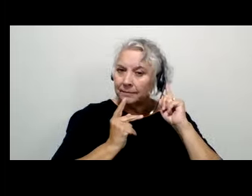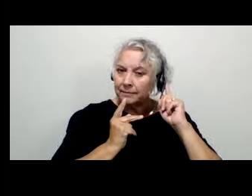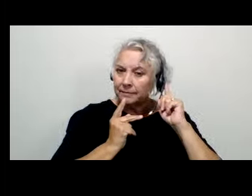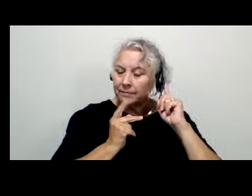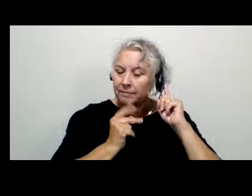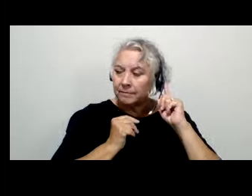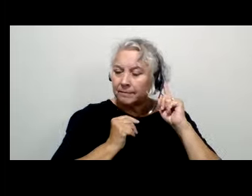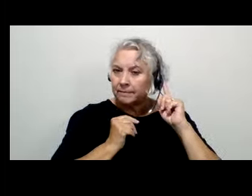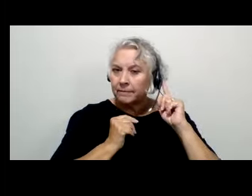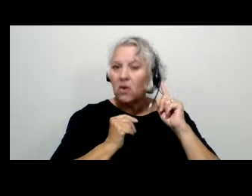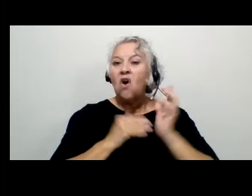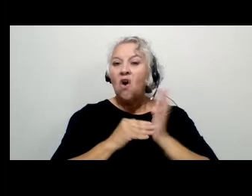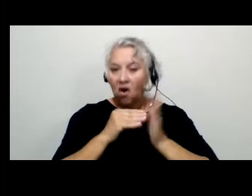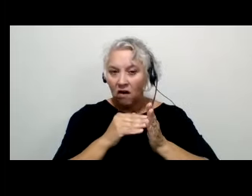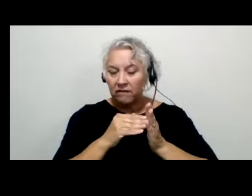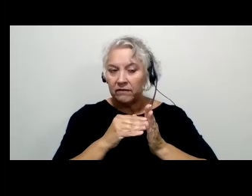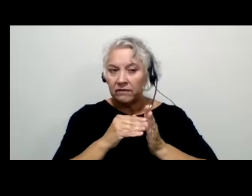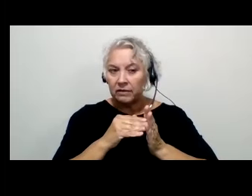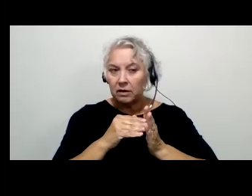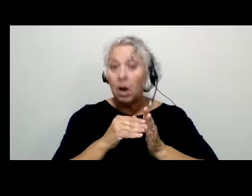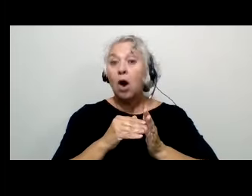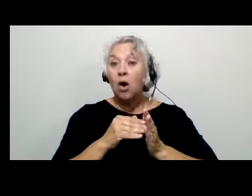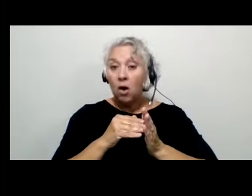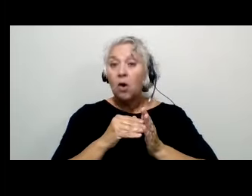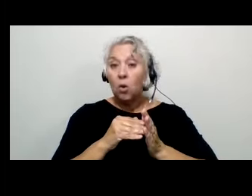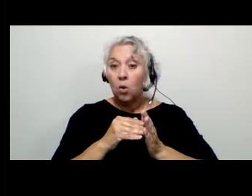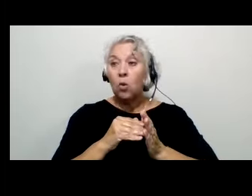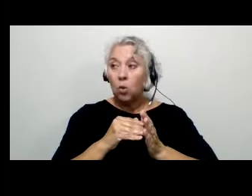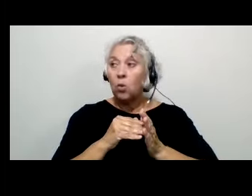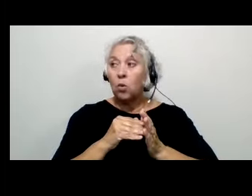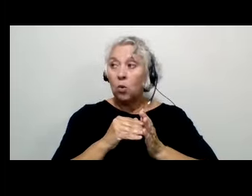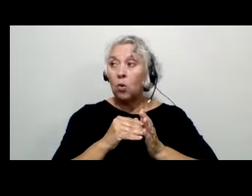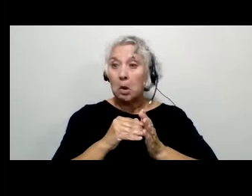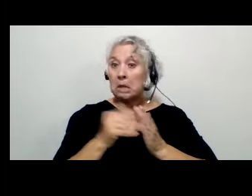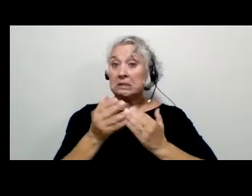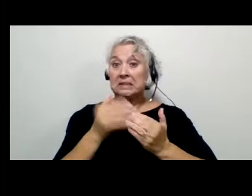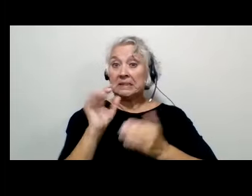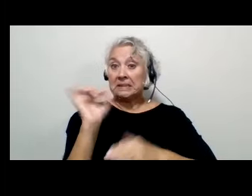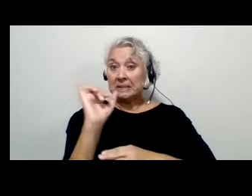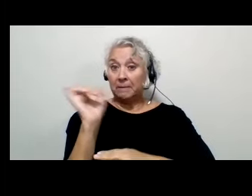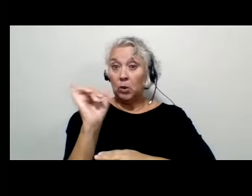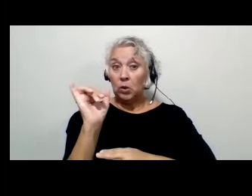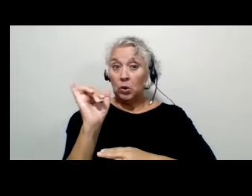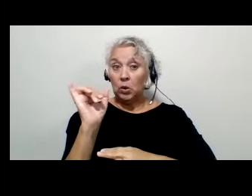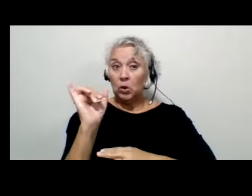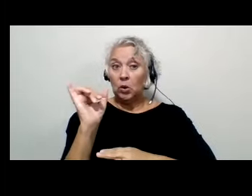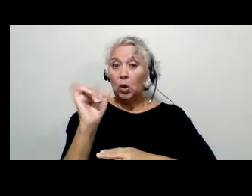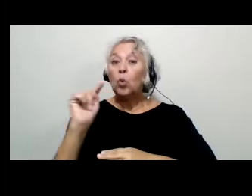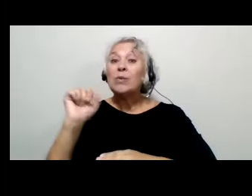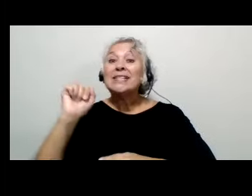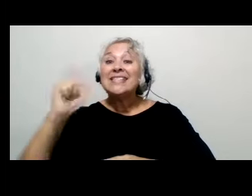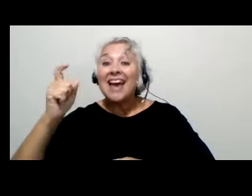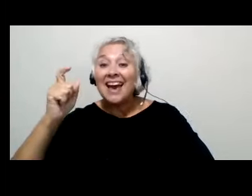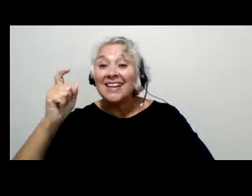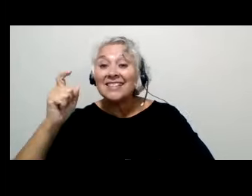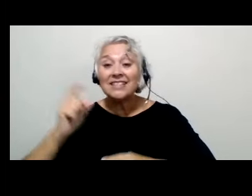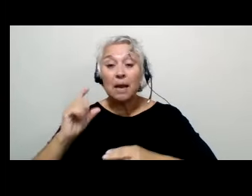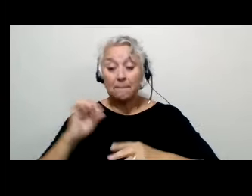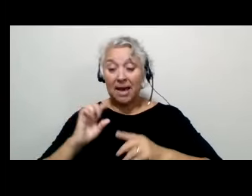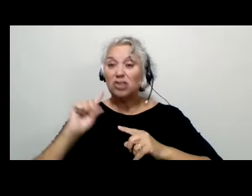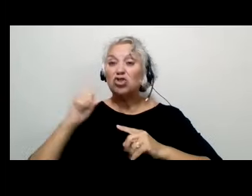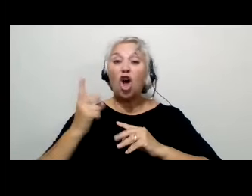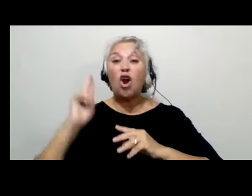that oftentimes it comes out really similar when you tax. But by dollaring up, you